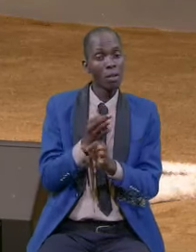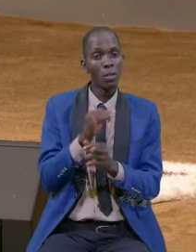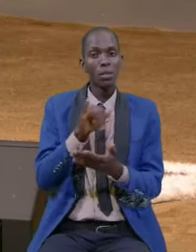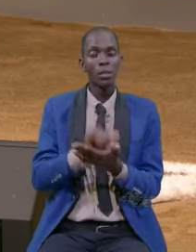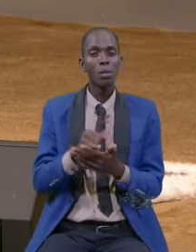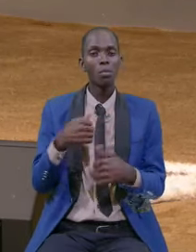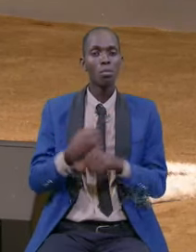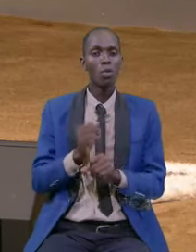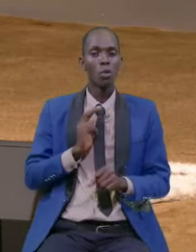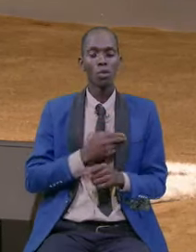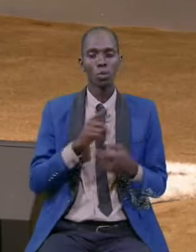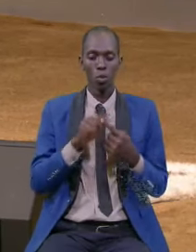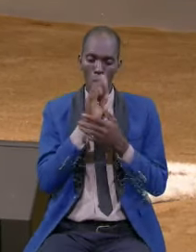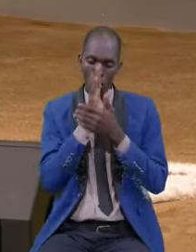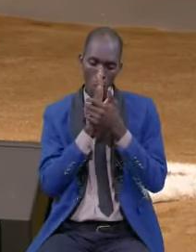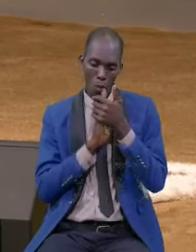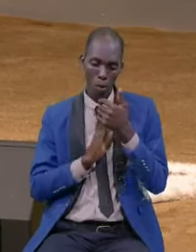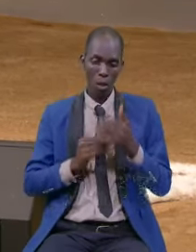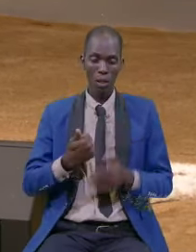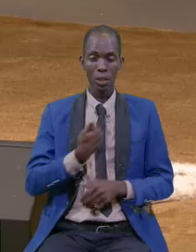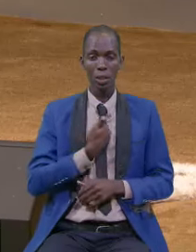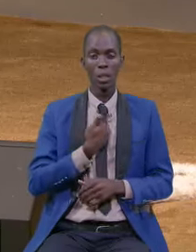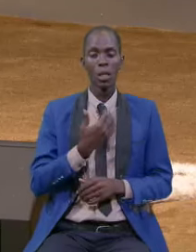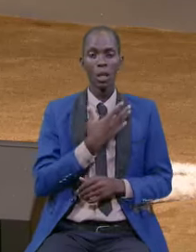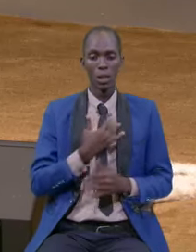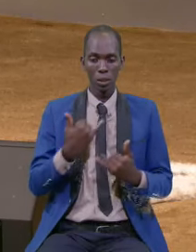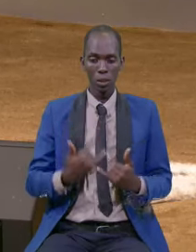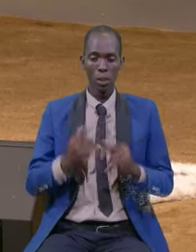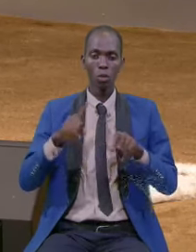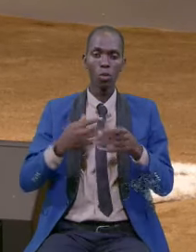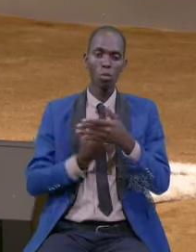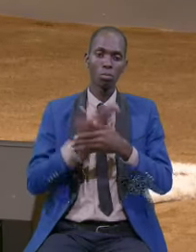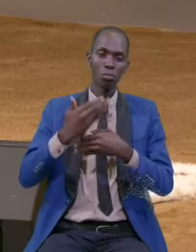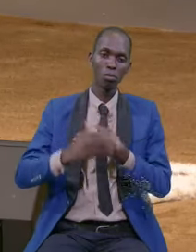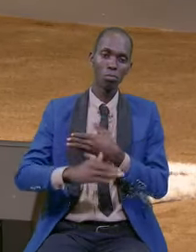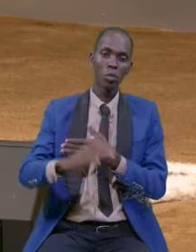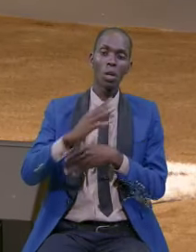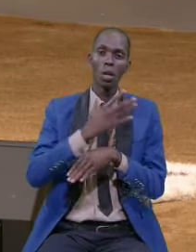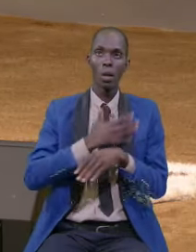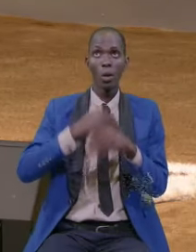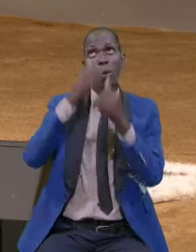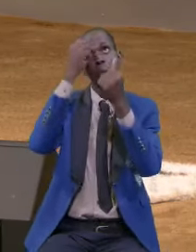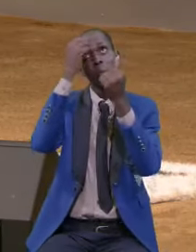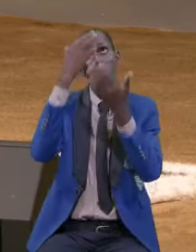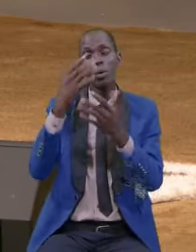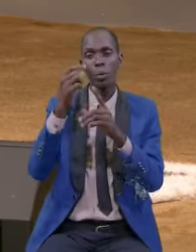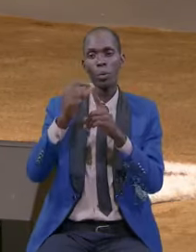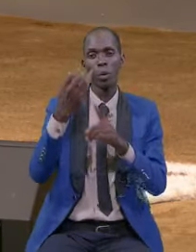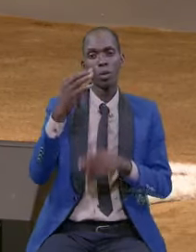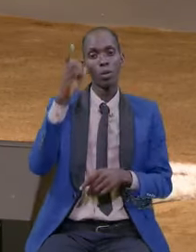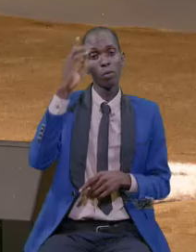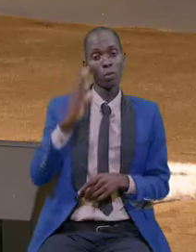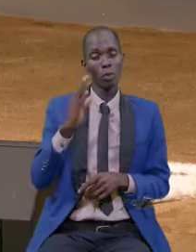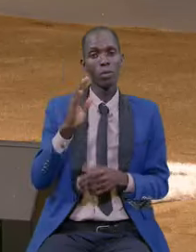lower ourselves and then to go beyond and obey the word of God. The